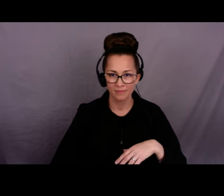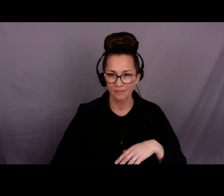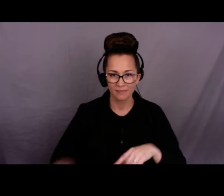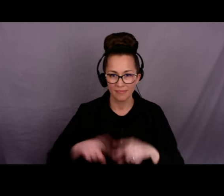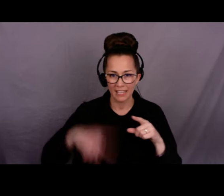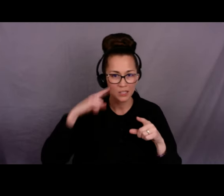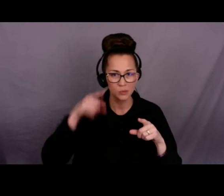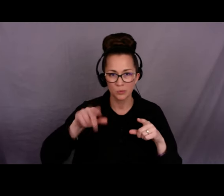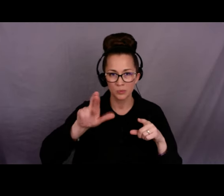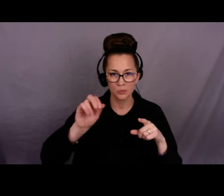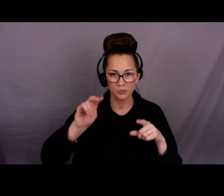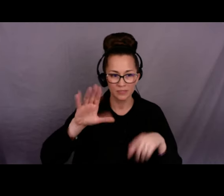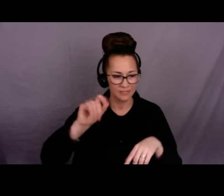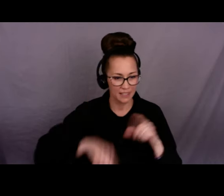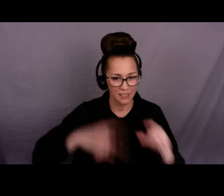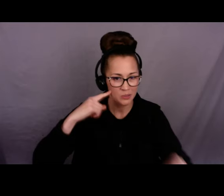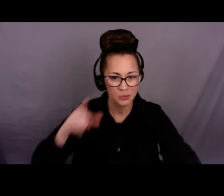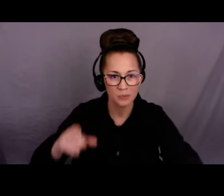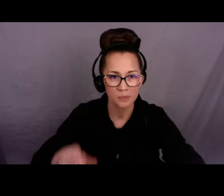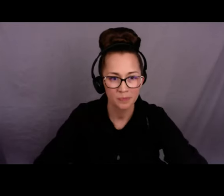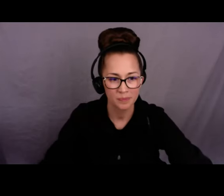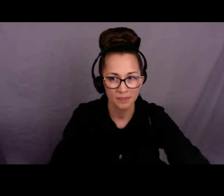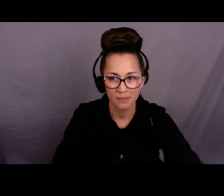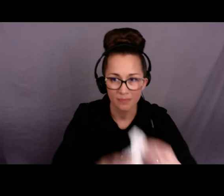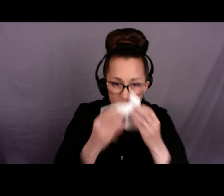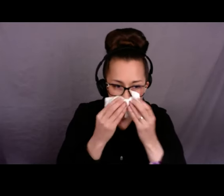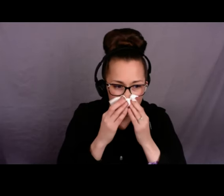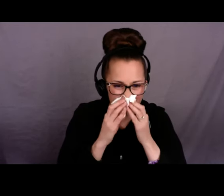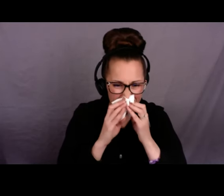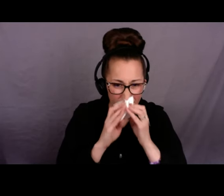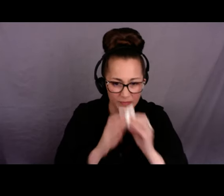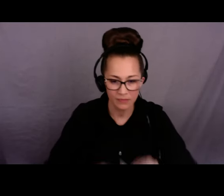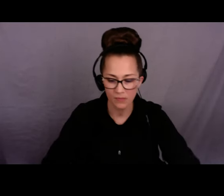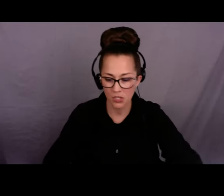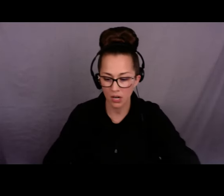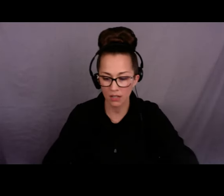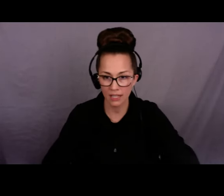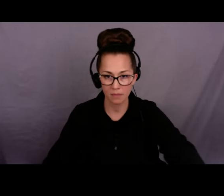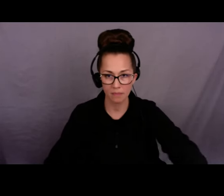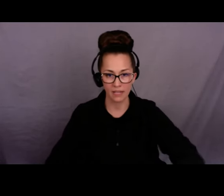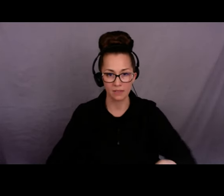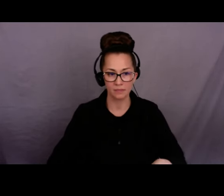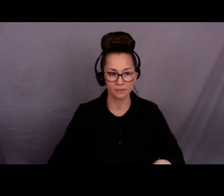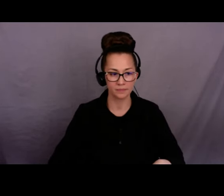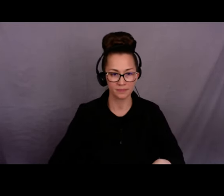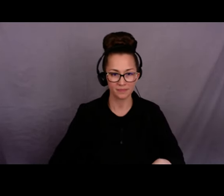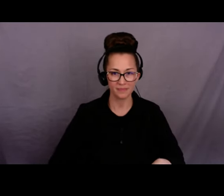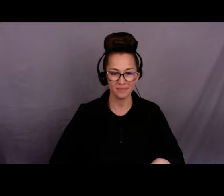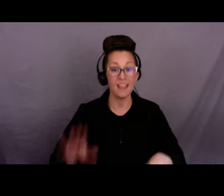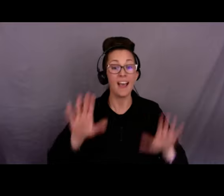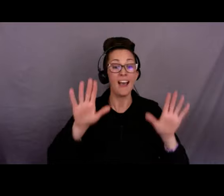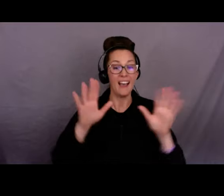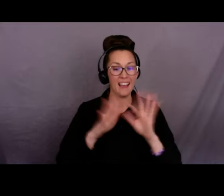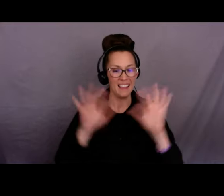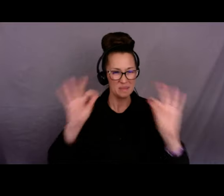You just muted yourself. No, I just unmuted myself. Now you're good.